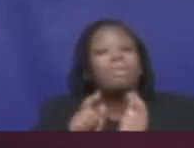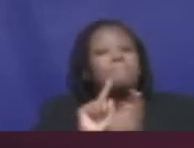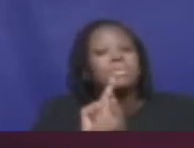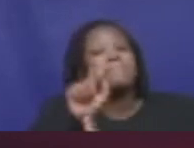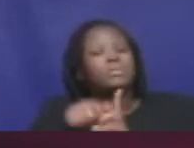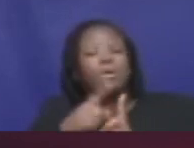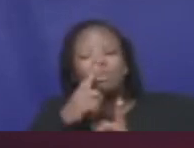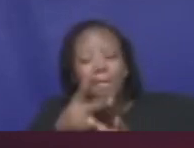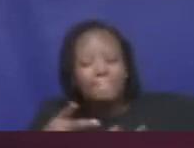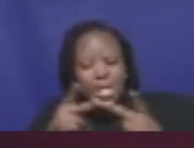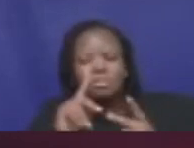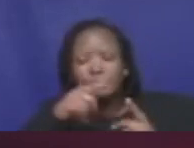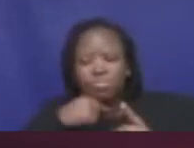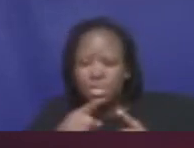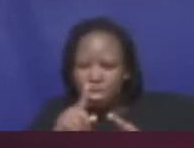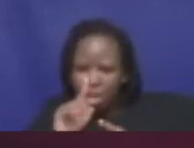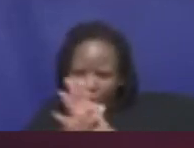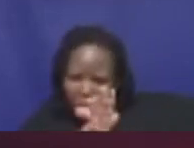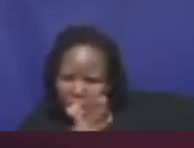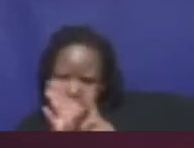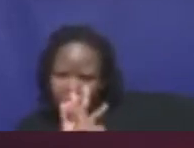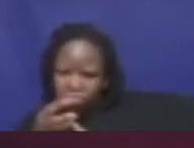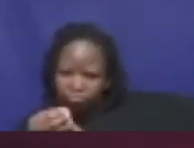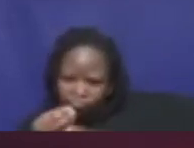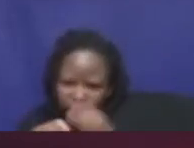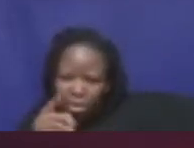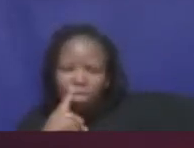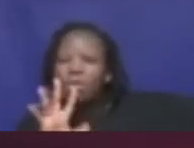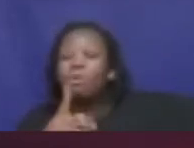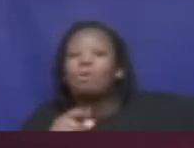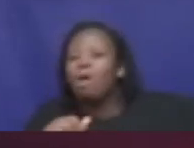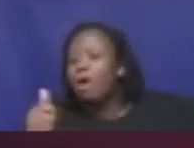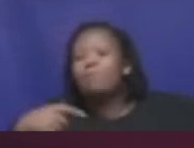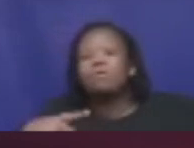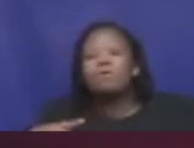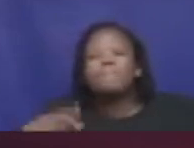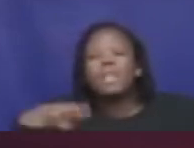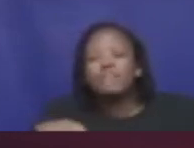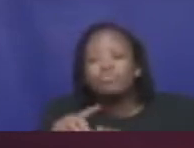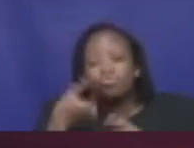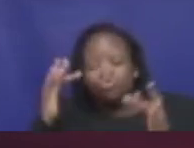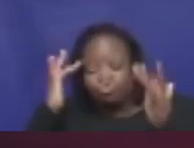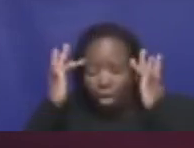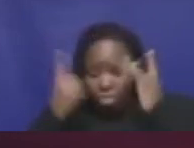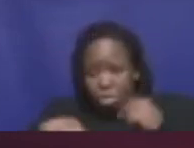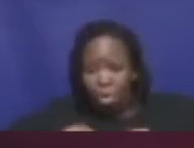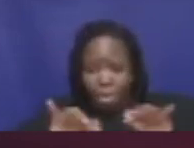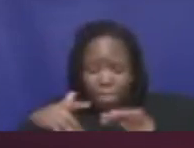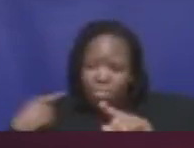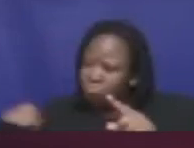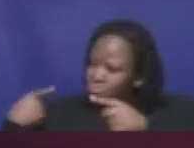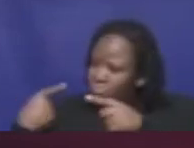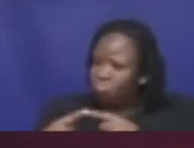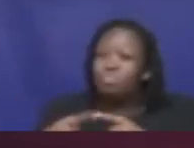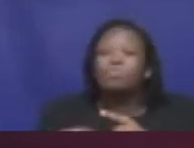not be turned away or cheated. While others have chosen to benefit from the struggles of our people over the years, it is the